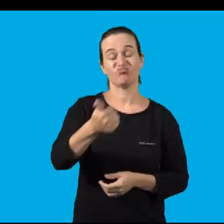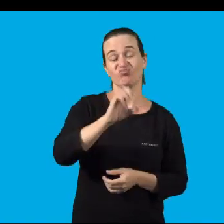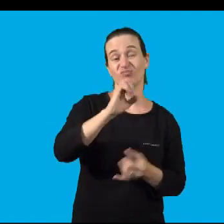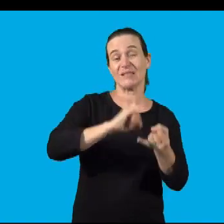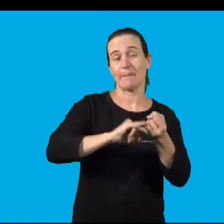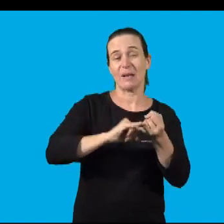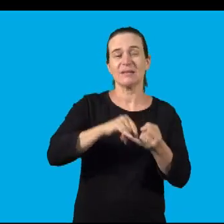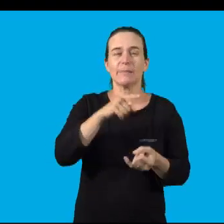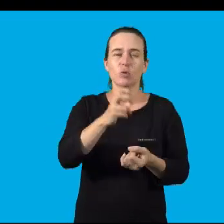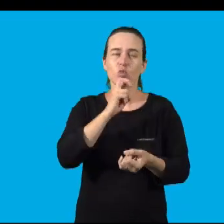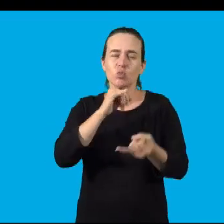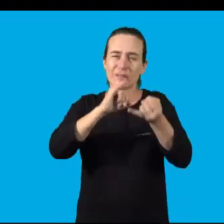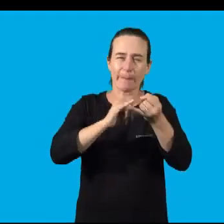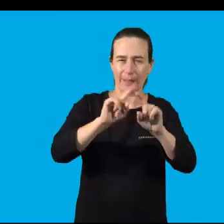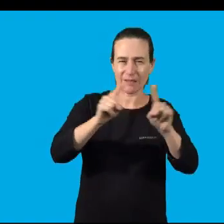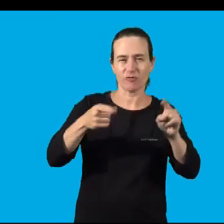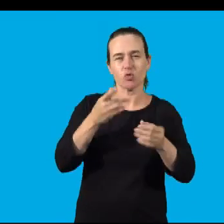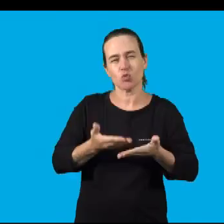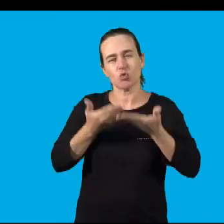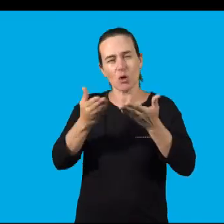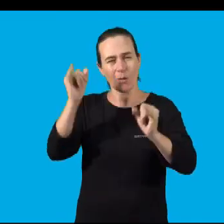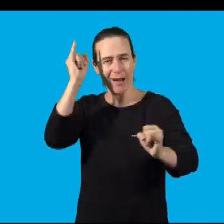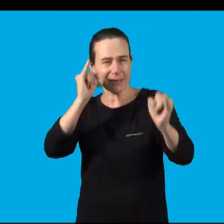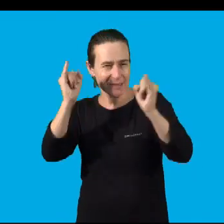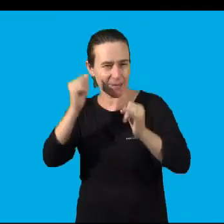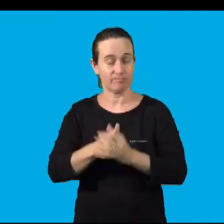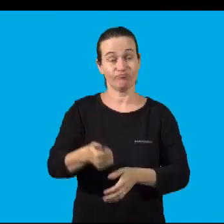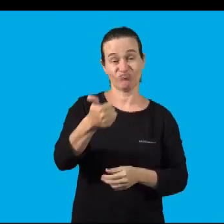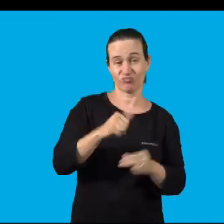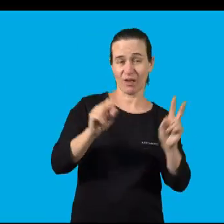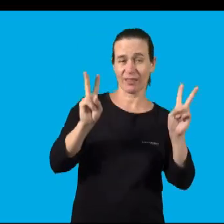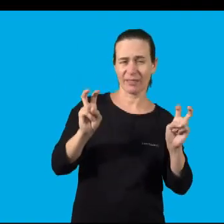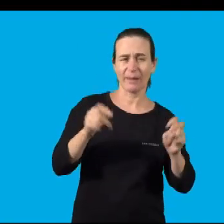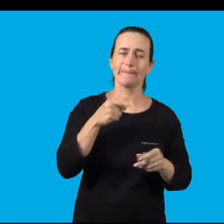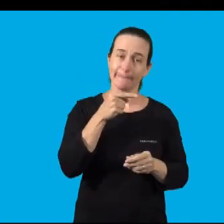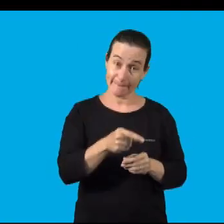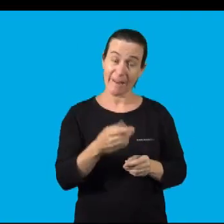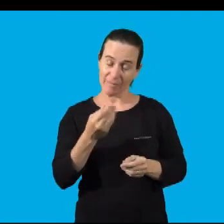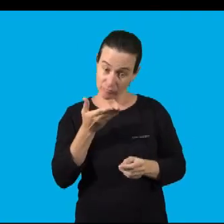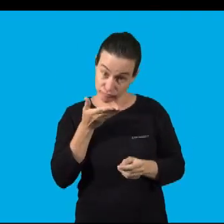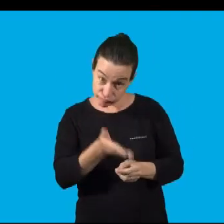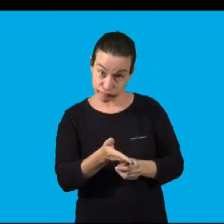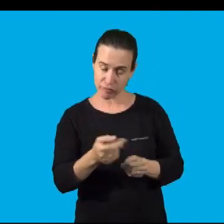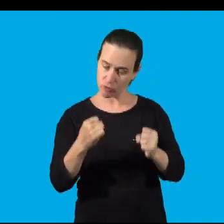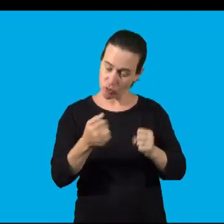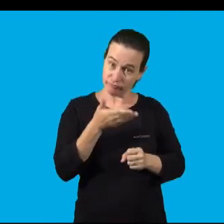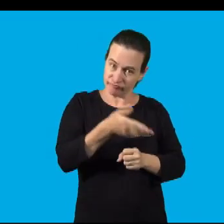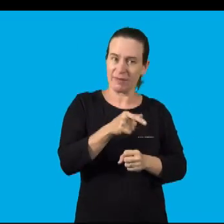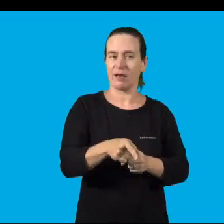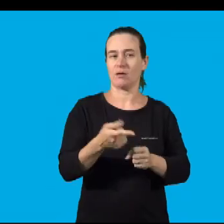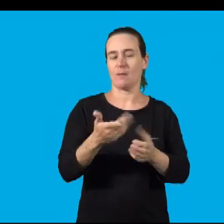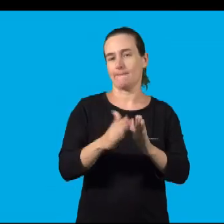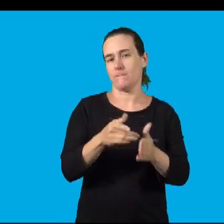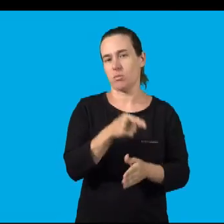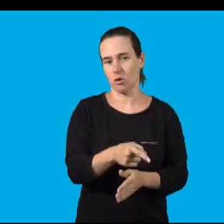of symbols to represent ideas or qualities. Theme, an idea that recurs or pervades